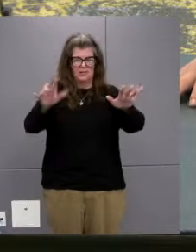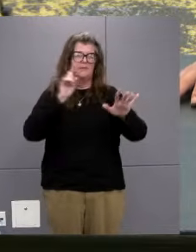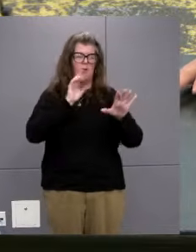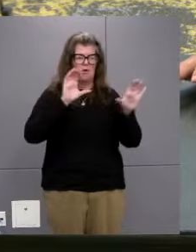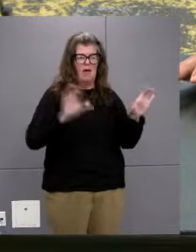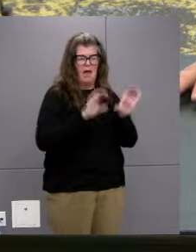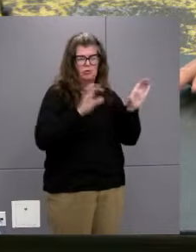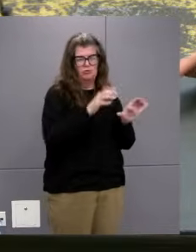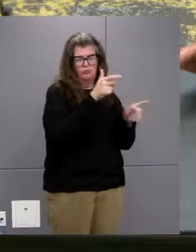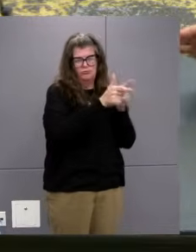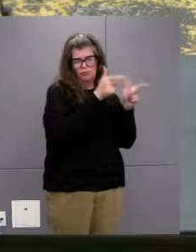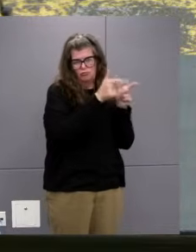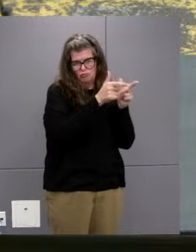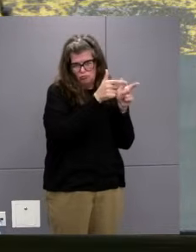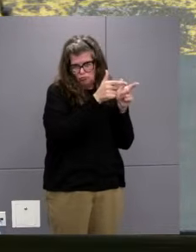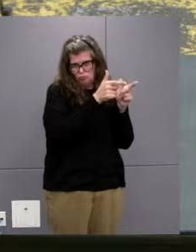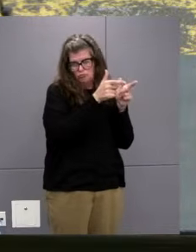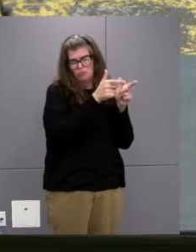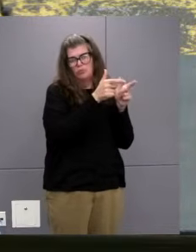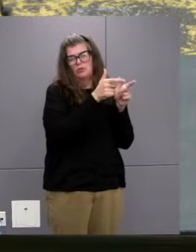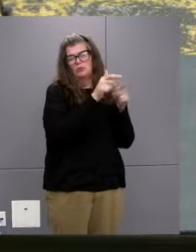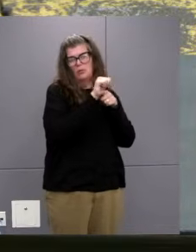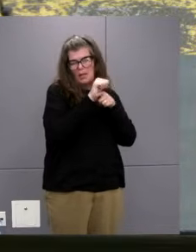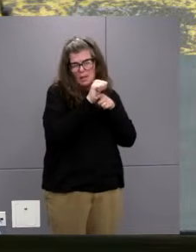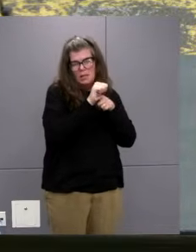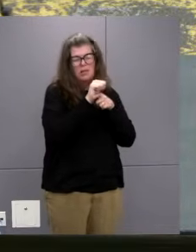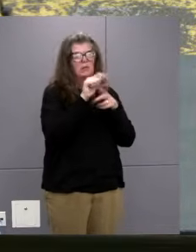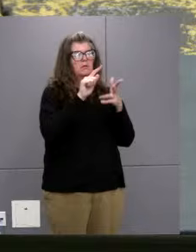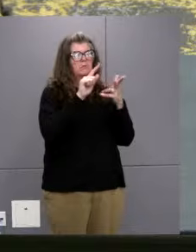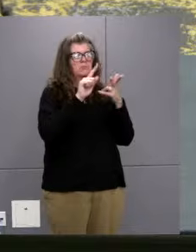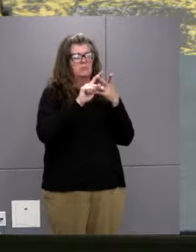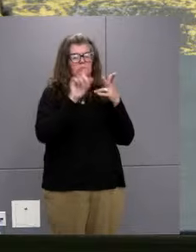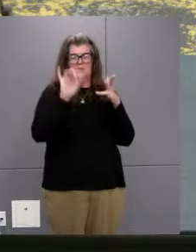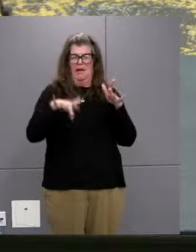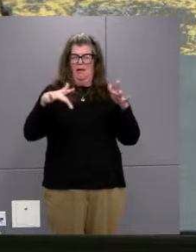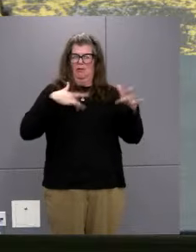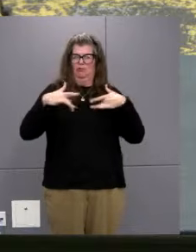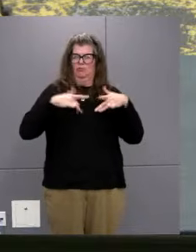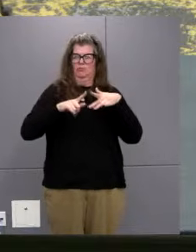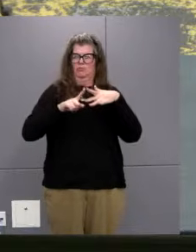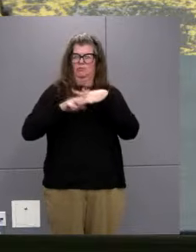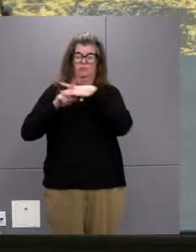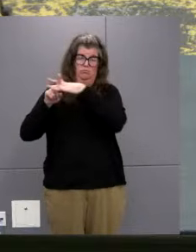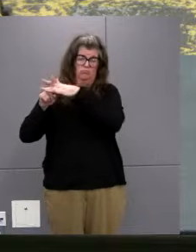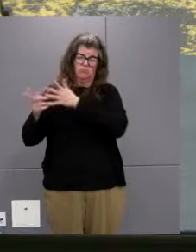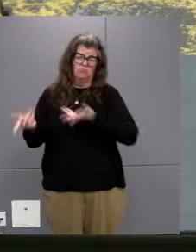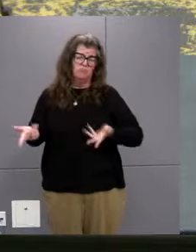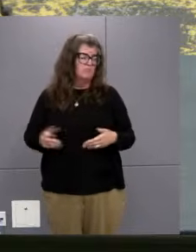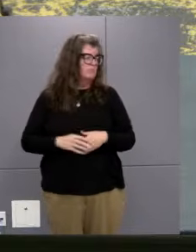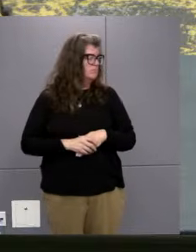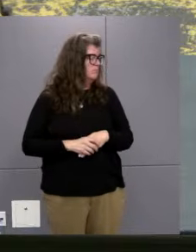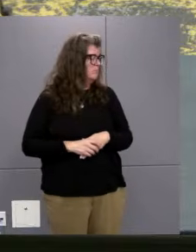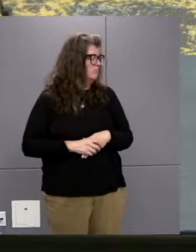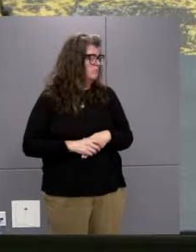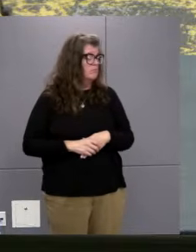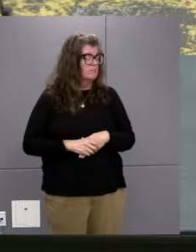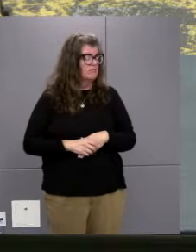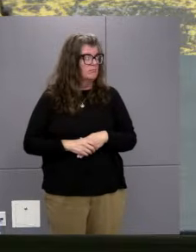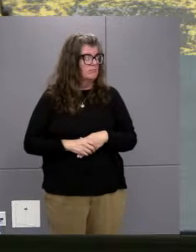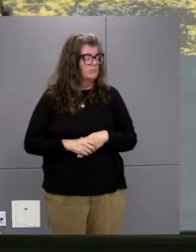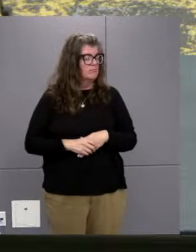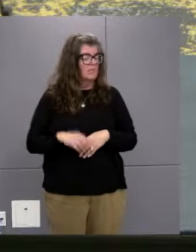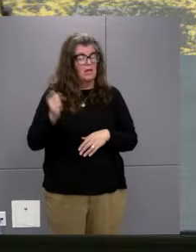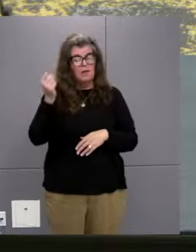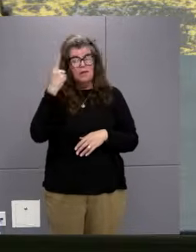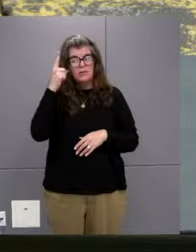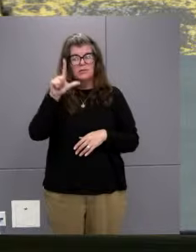assailant training, or those concerns that the campus has. And I hear what you're saying,